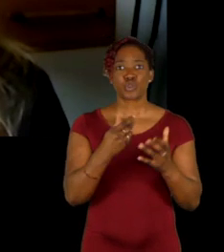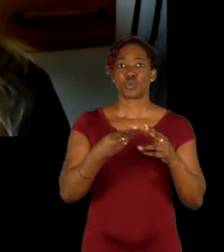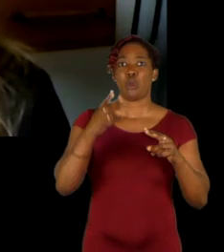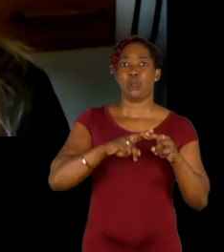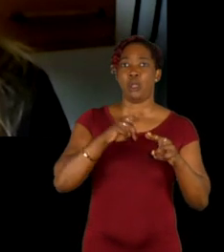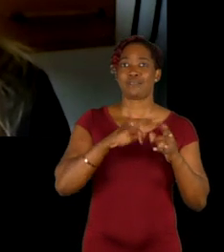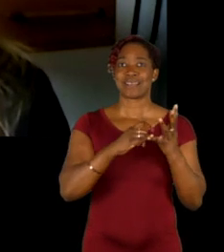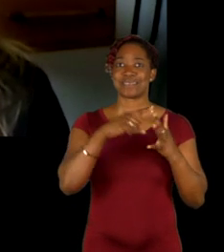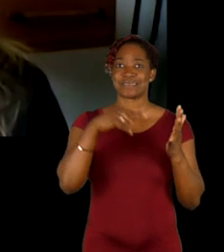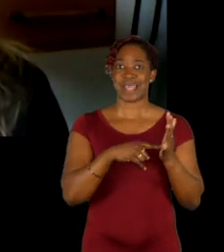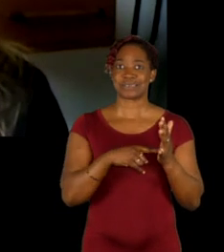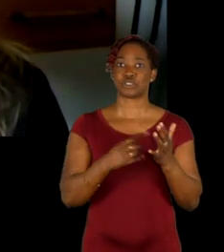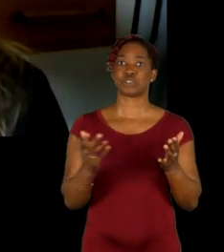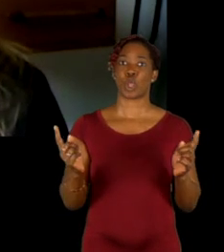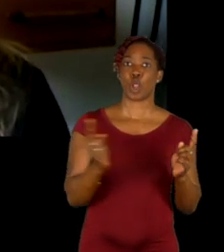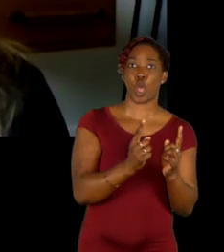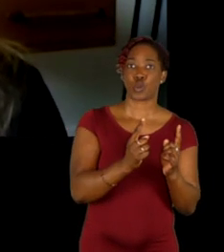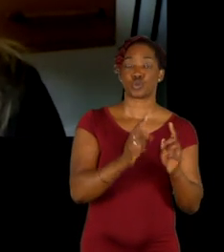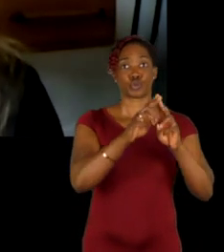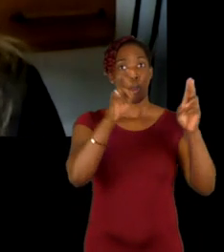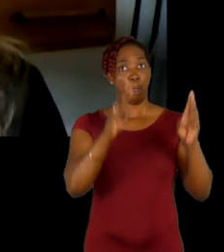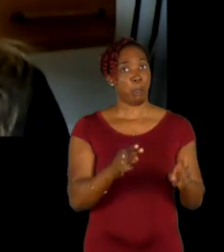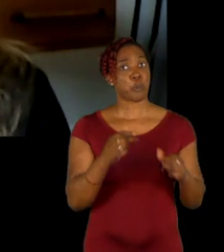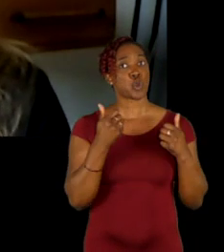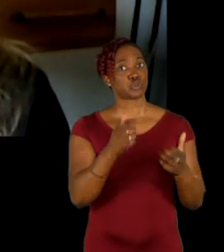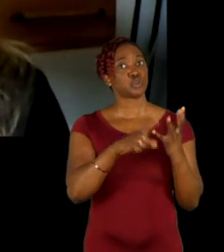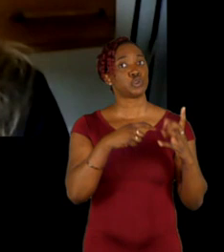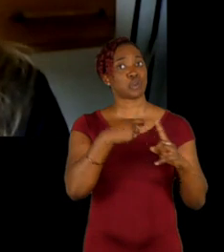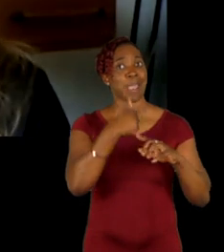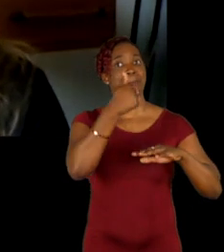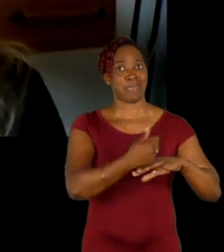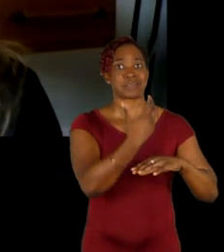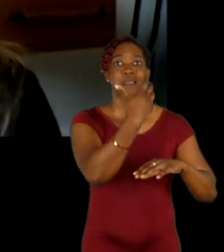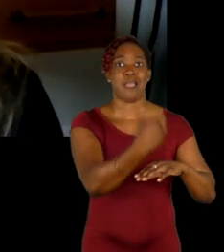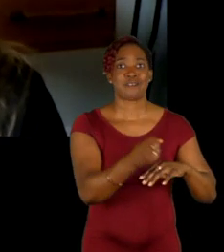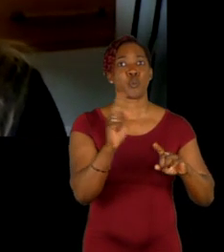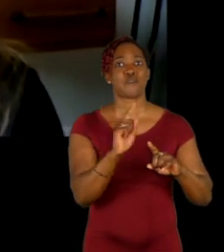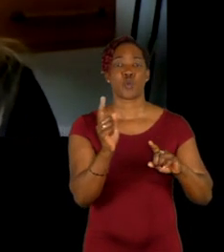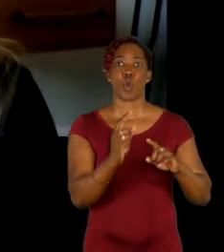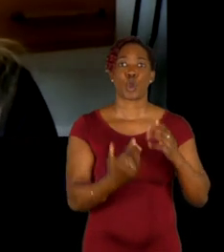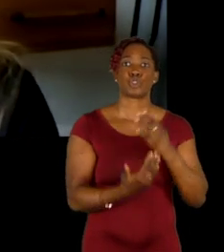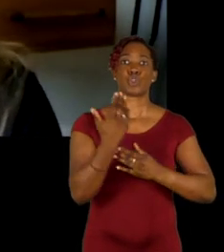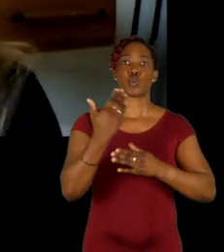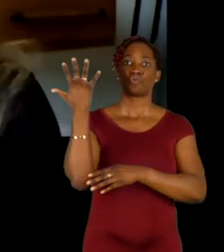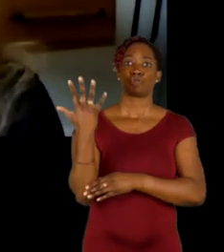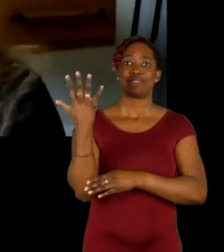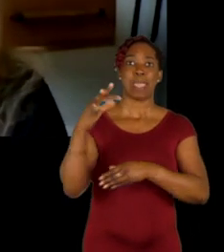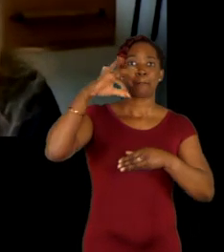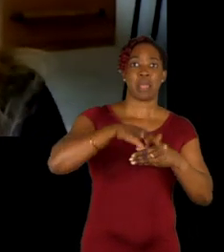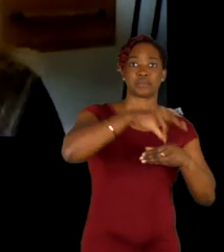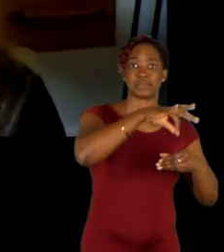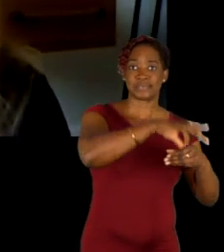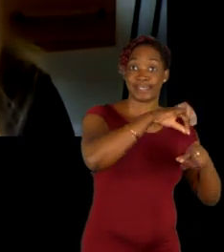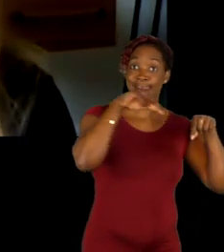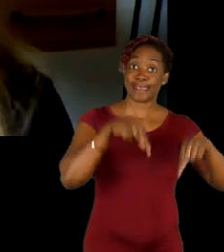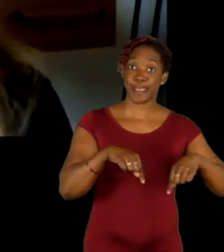really good UK-based offsetting schemes for rewilding and for tree planting here on our own soil.